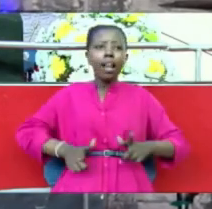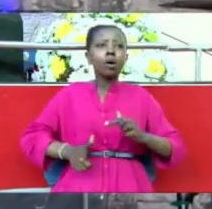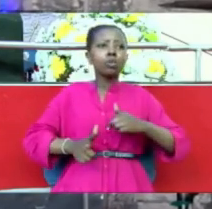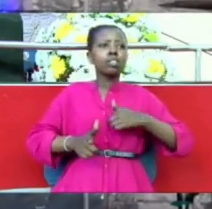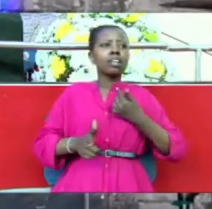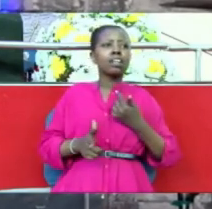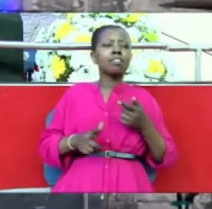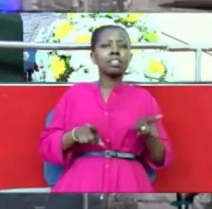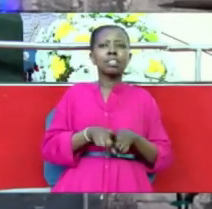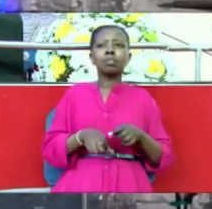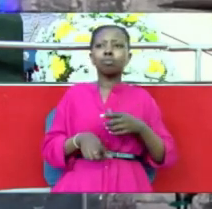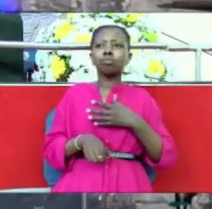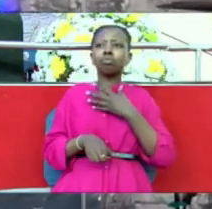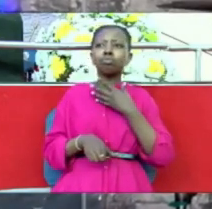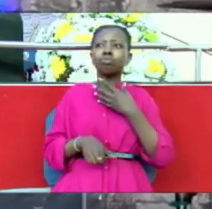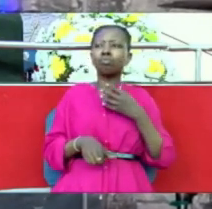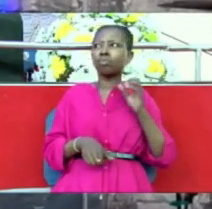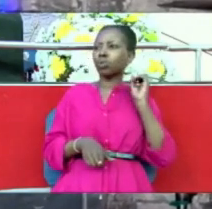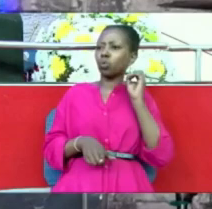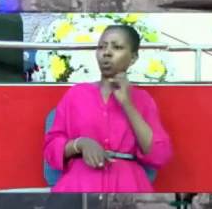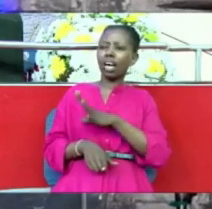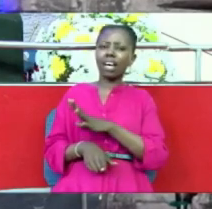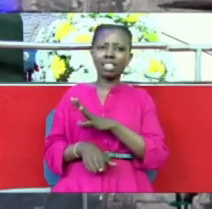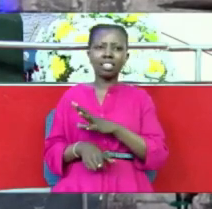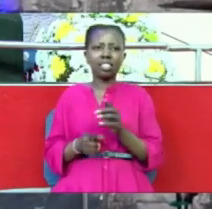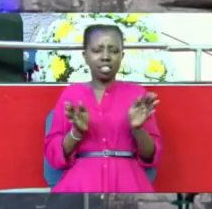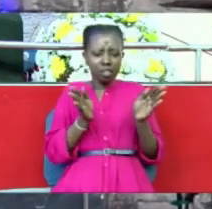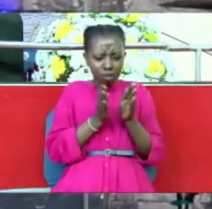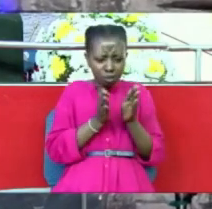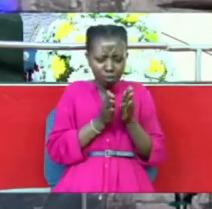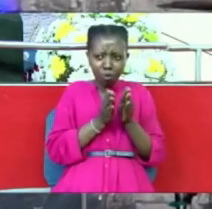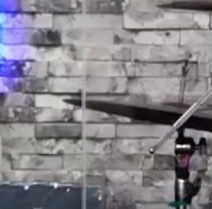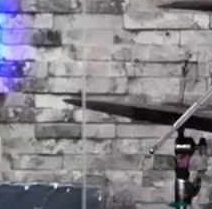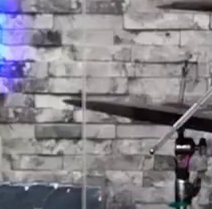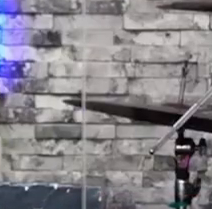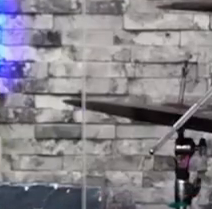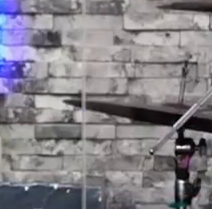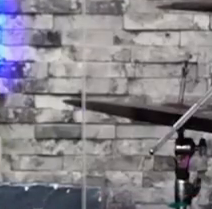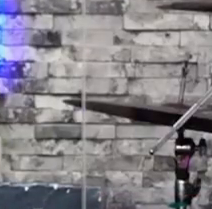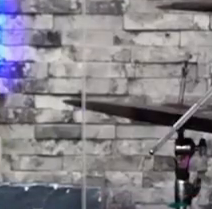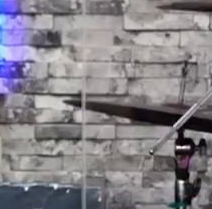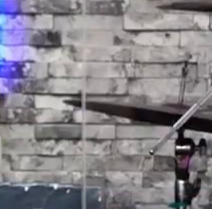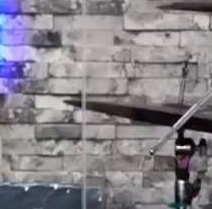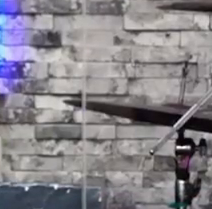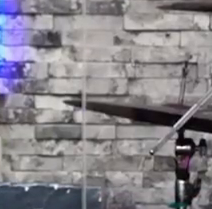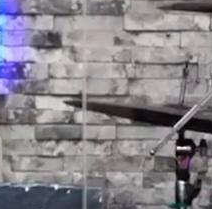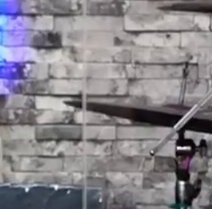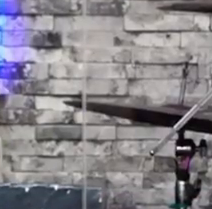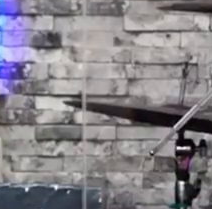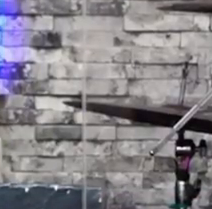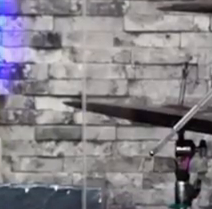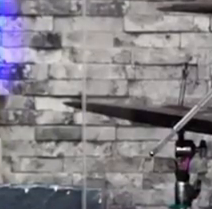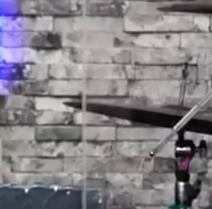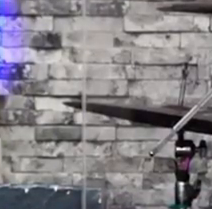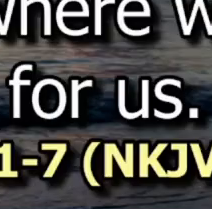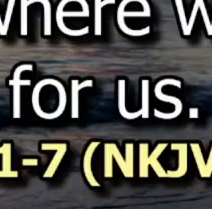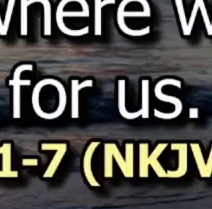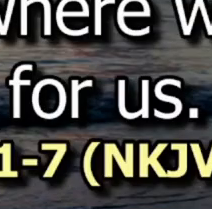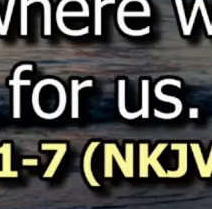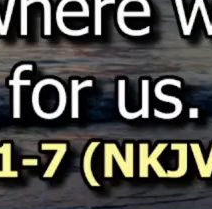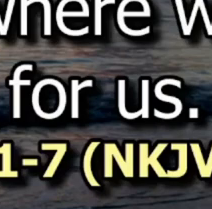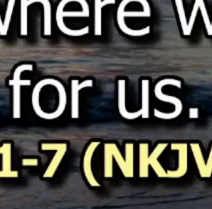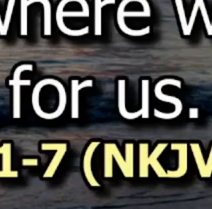Chukia, chukia. Chukia. In 2 Kings chapter 6 verse 1 to 7. Wafalme wa pili. We read a story of the sons of the